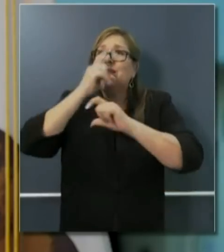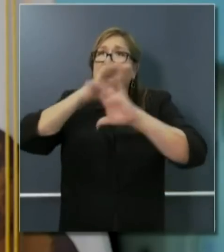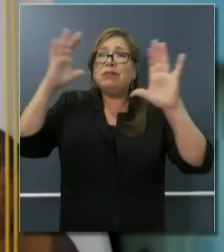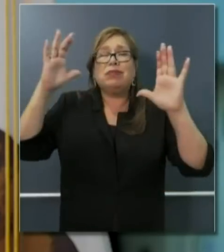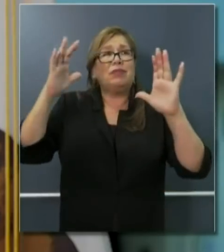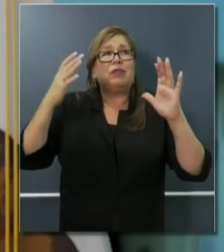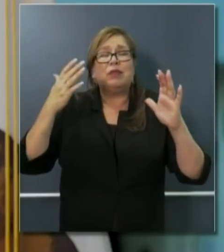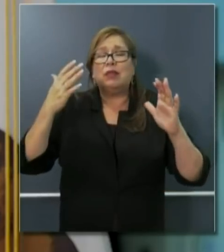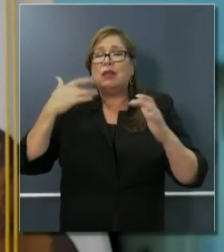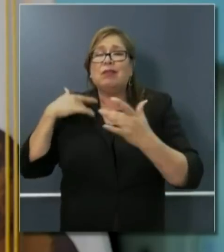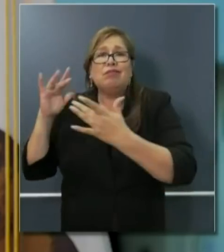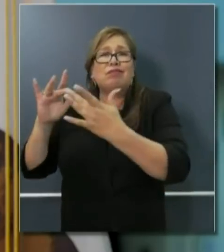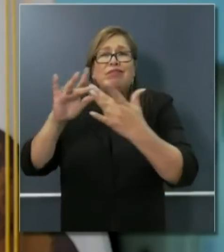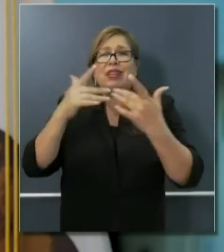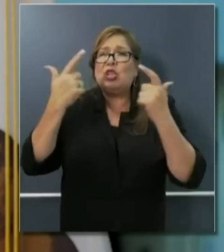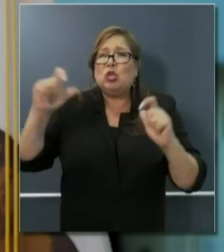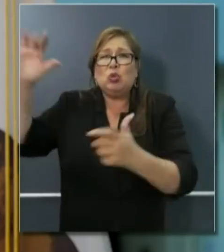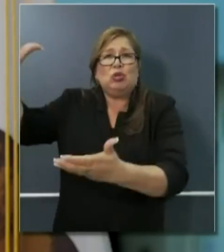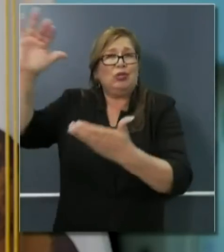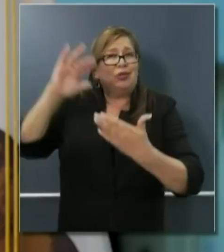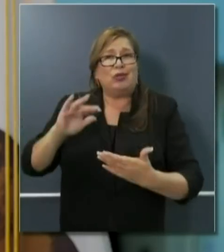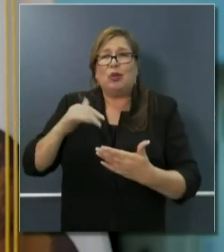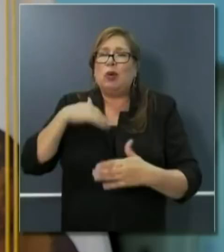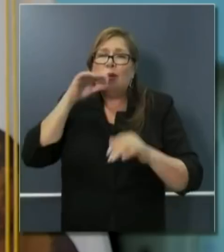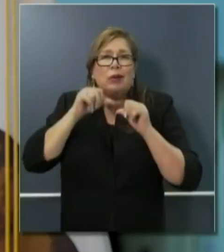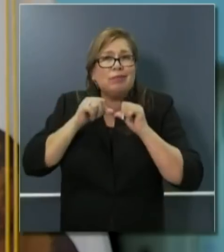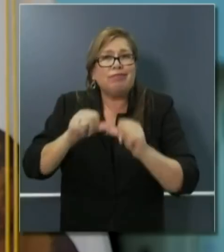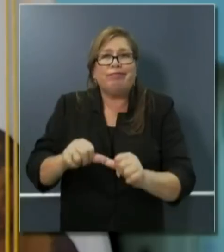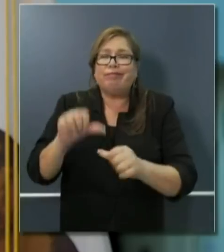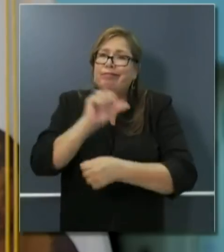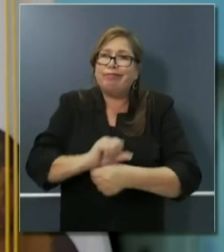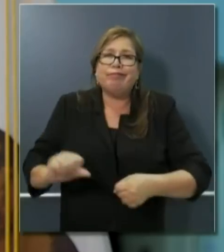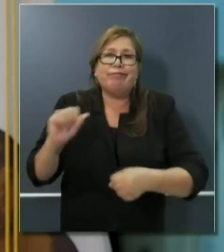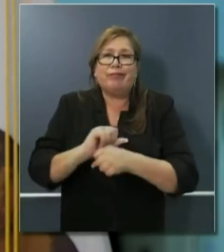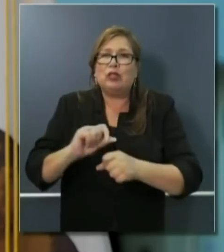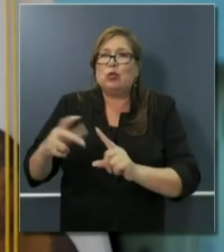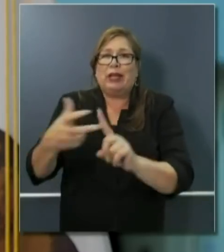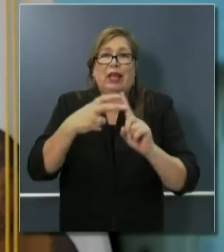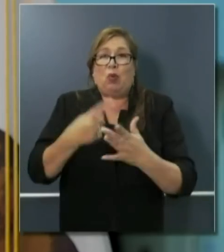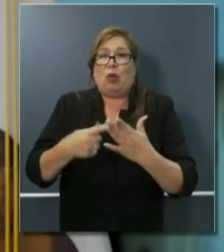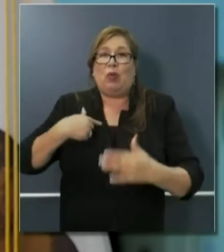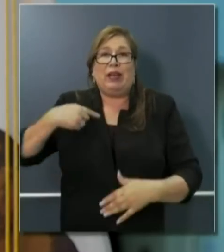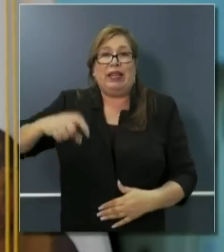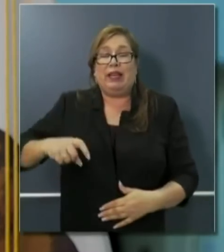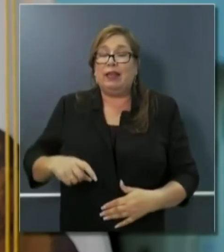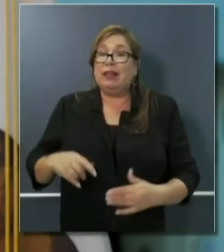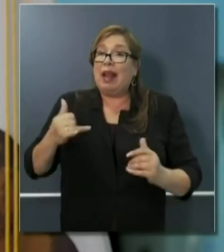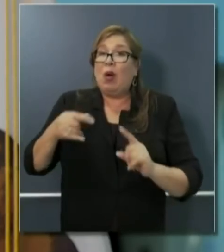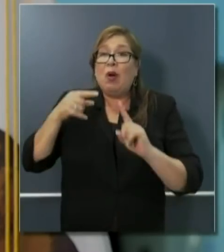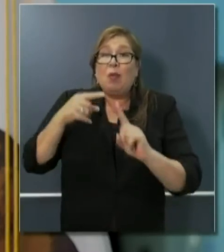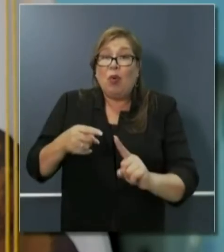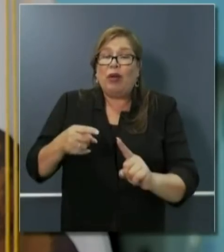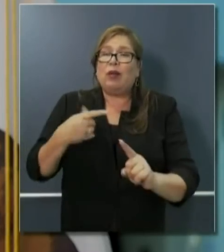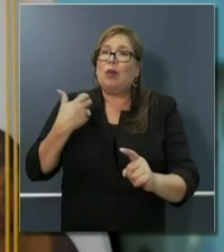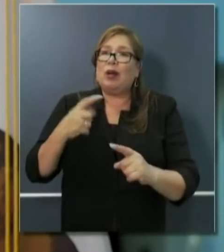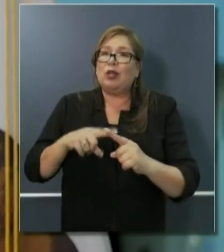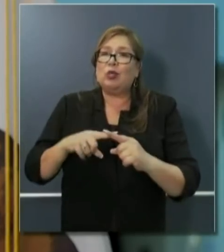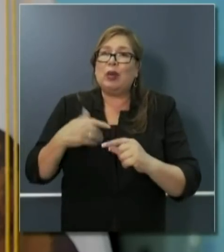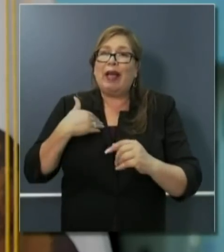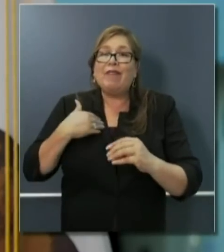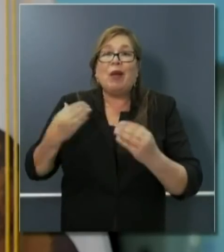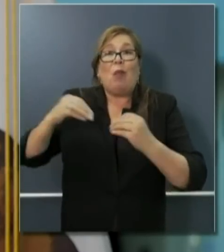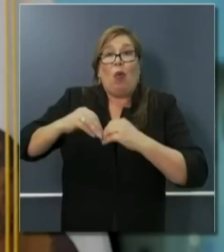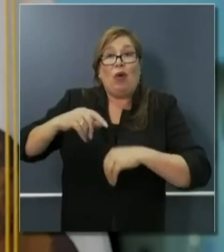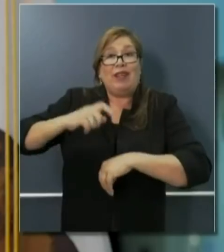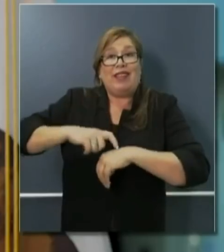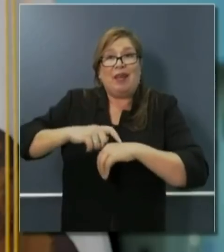from a global perspective. So we'll keep at it. Again, the whole point is to buy more time. And as long as we're the lower end of